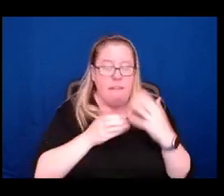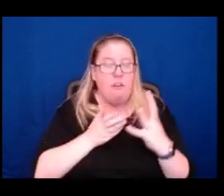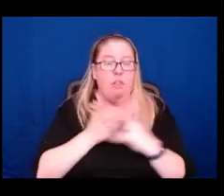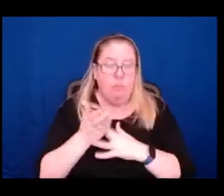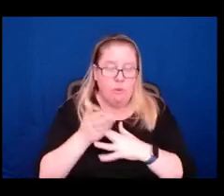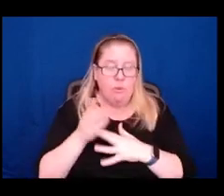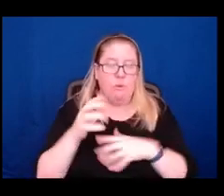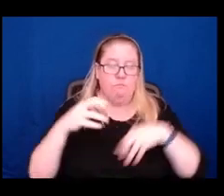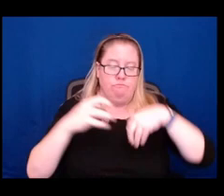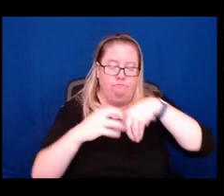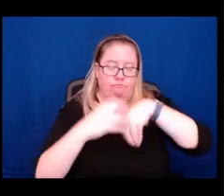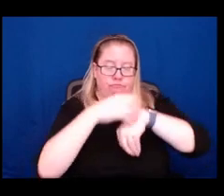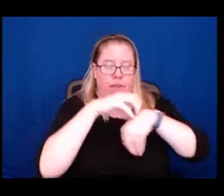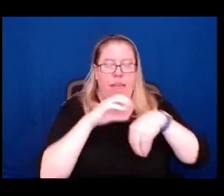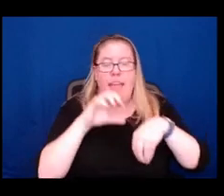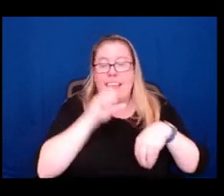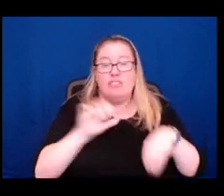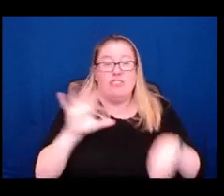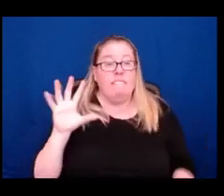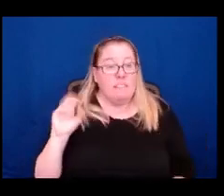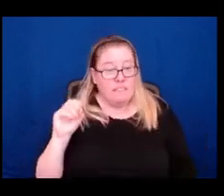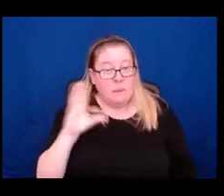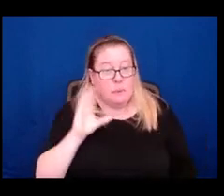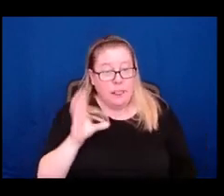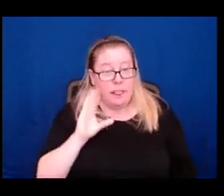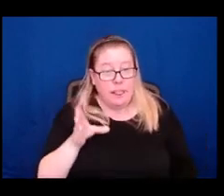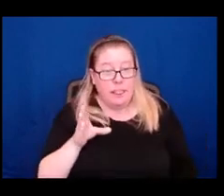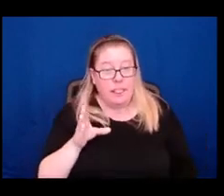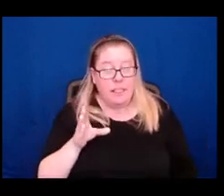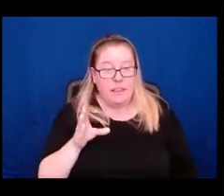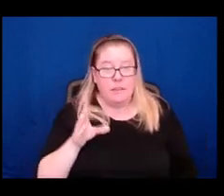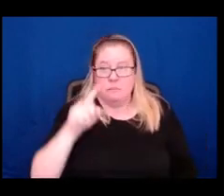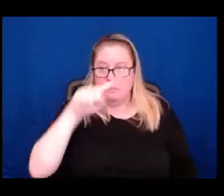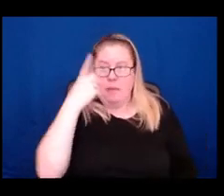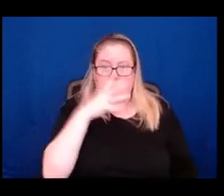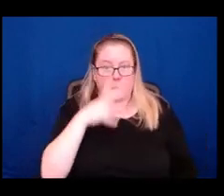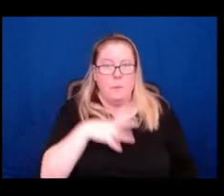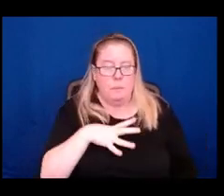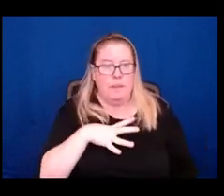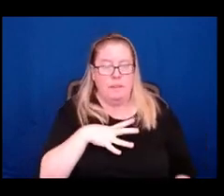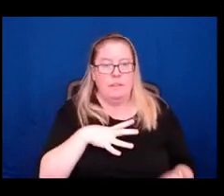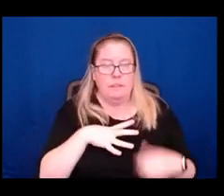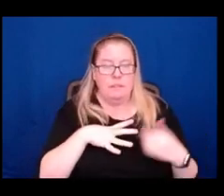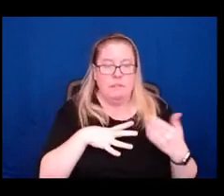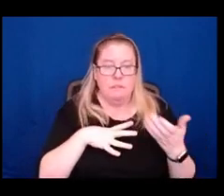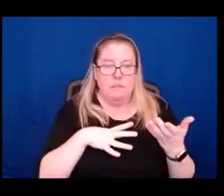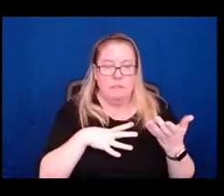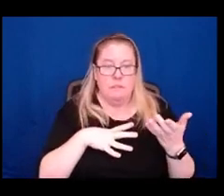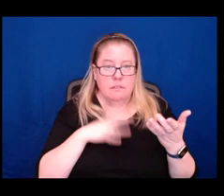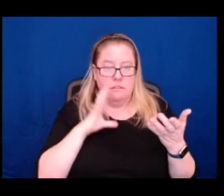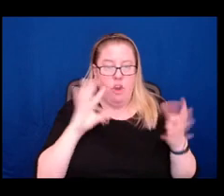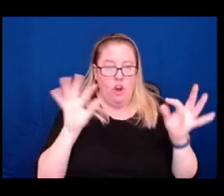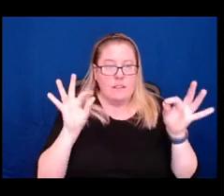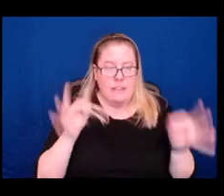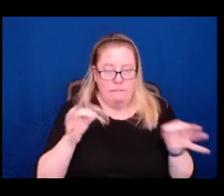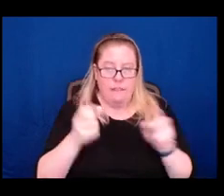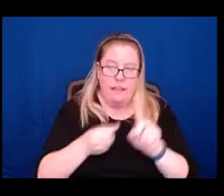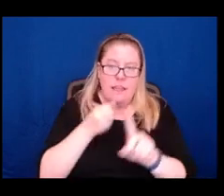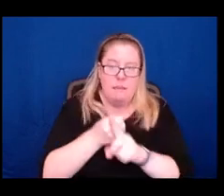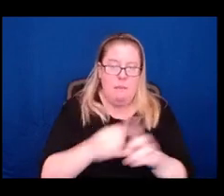fibroid tumors by age 50. So we know that, you know, Black women are